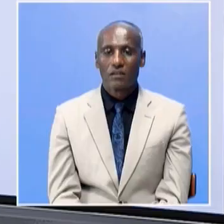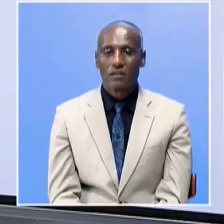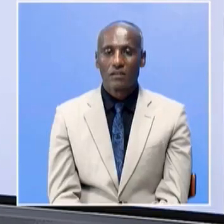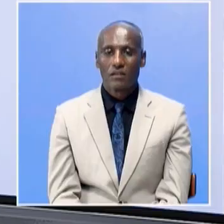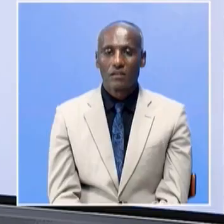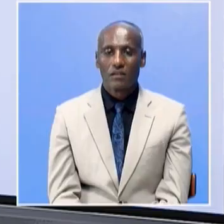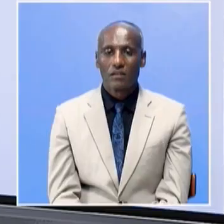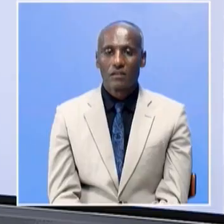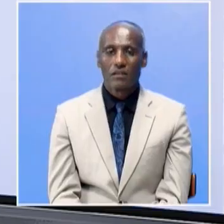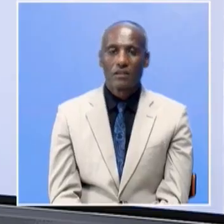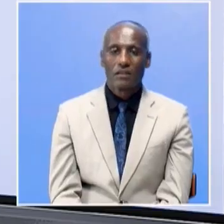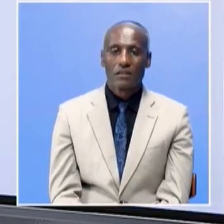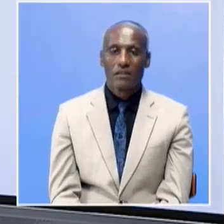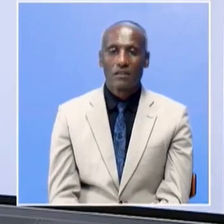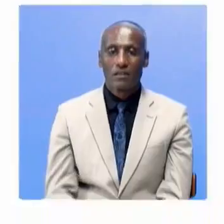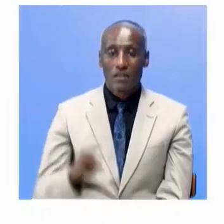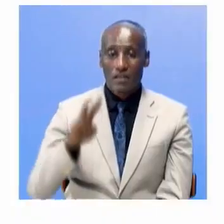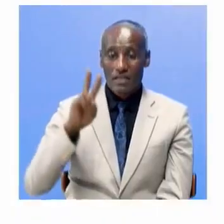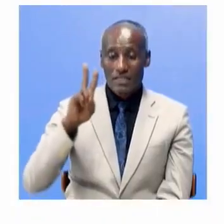The second,